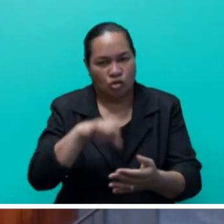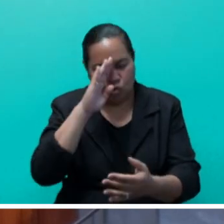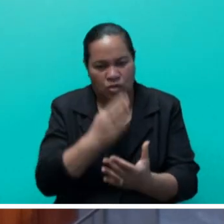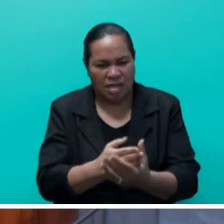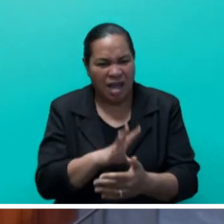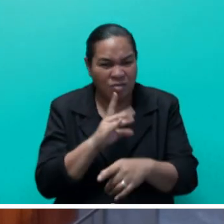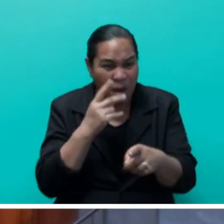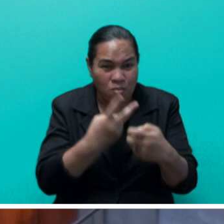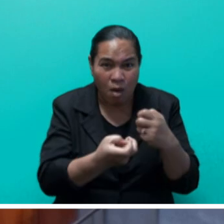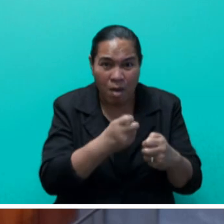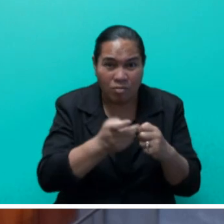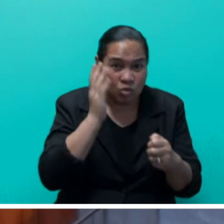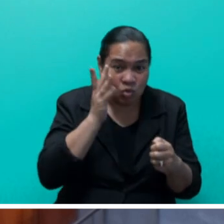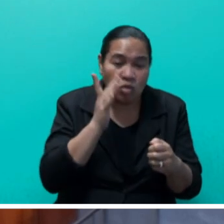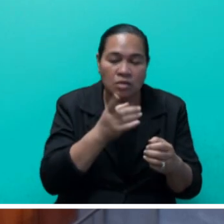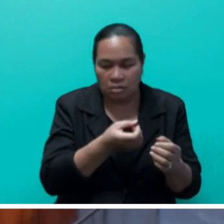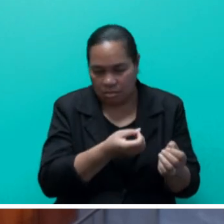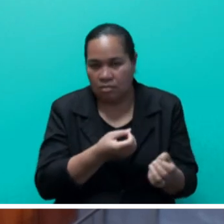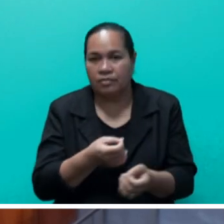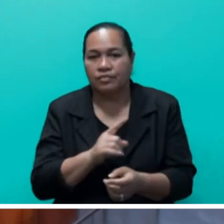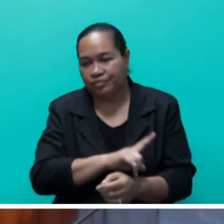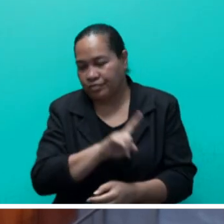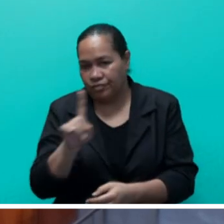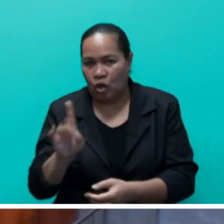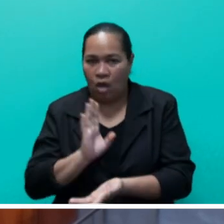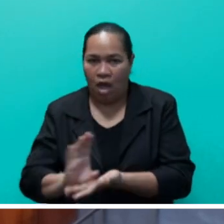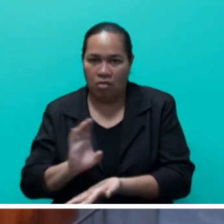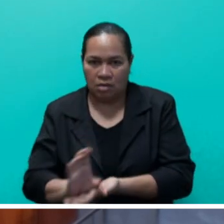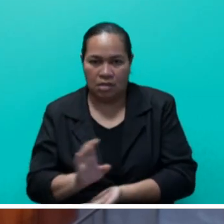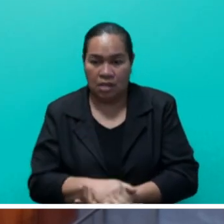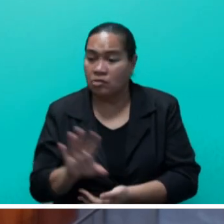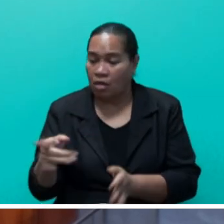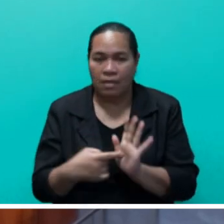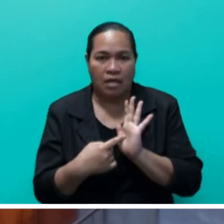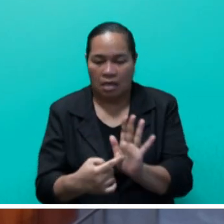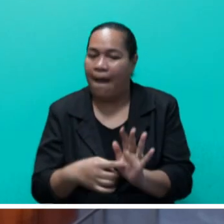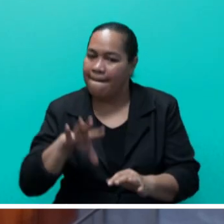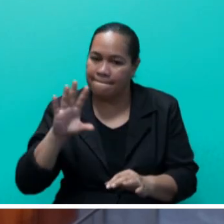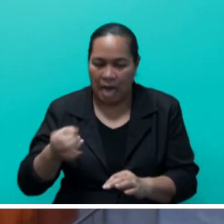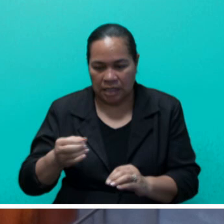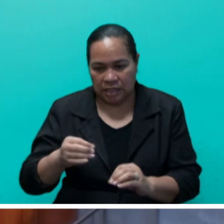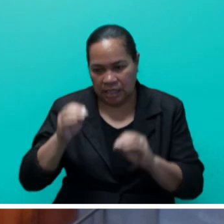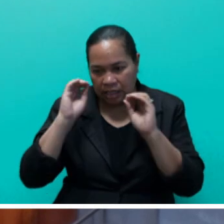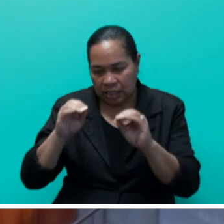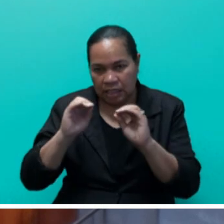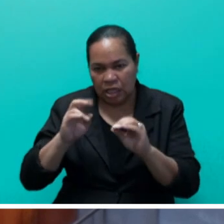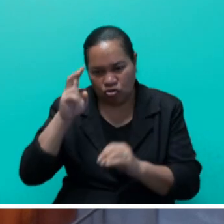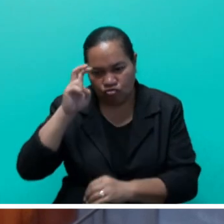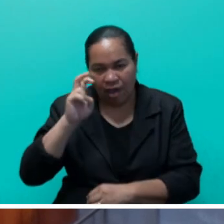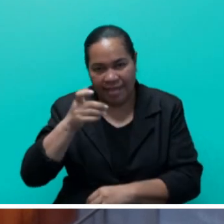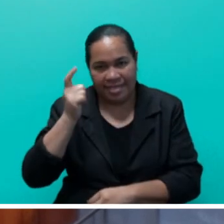schools. And the unit is also mandated to provide basic counseling training to teachers.